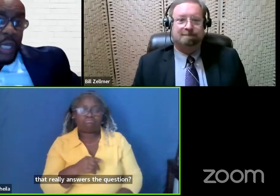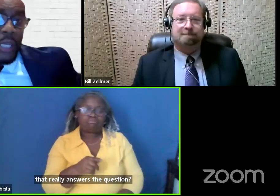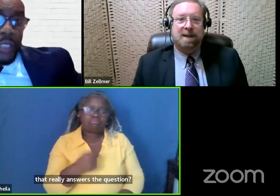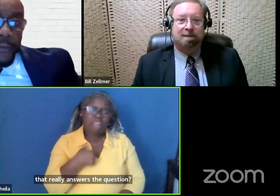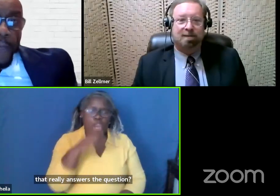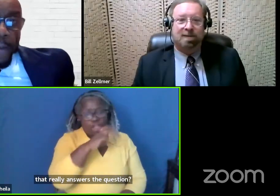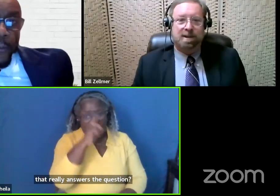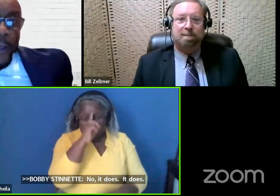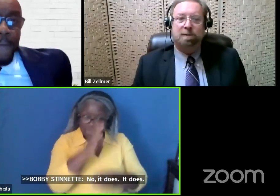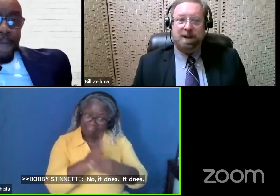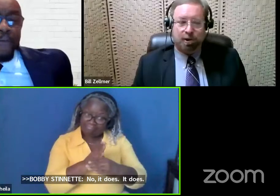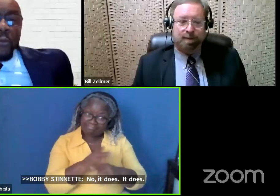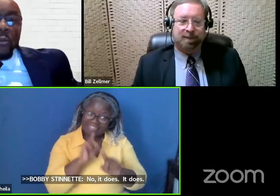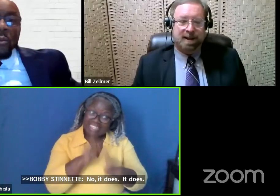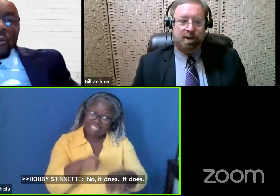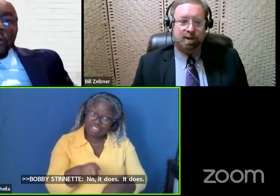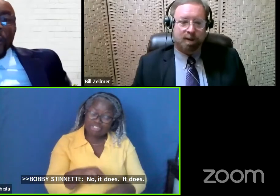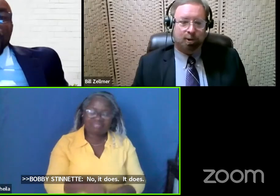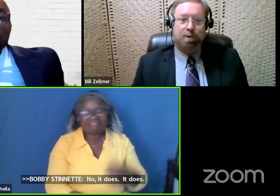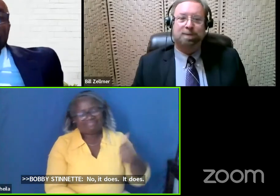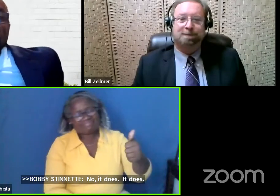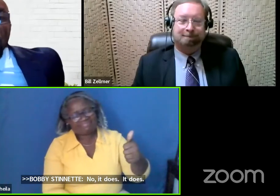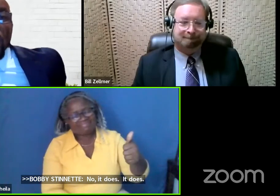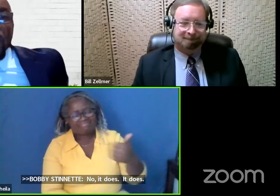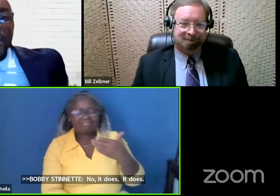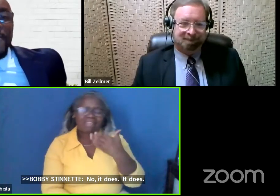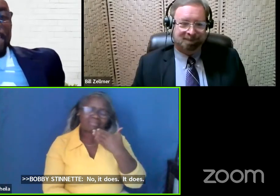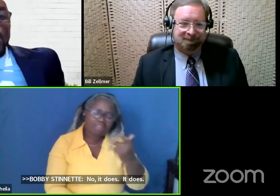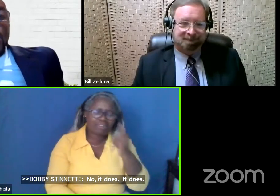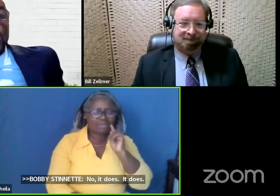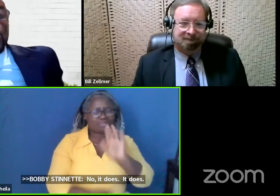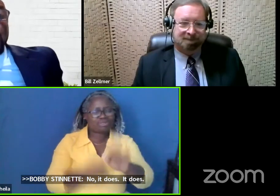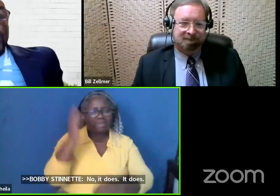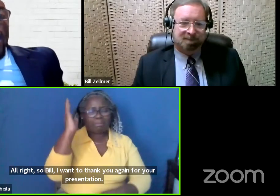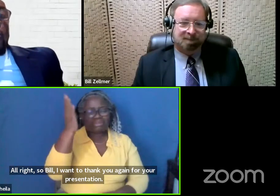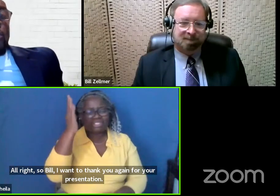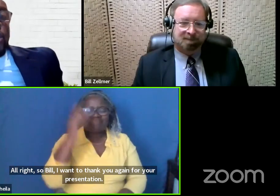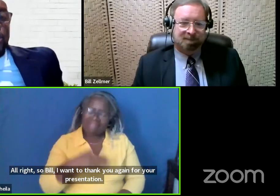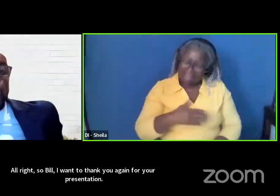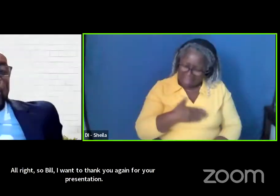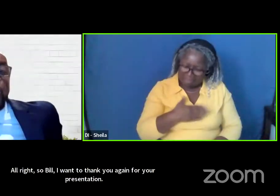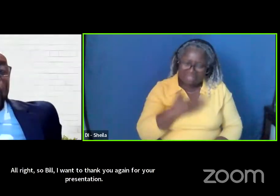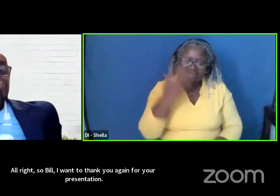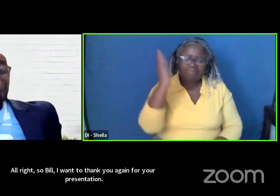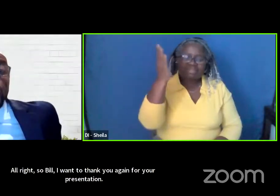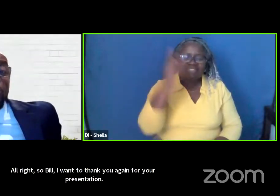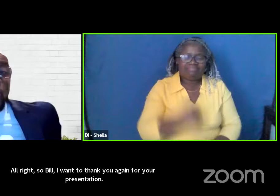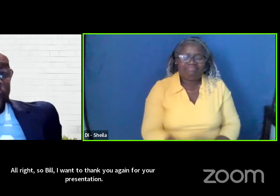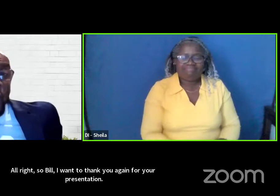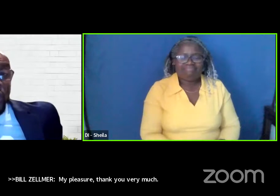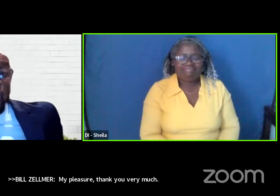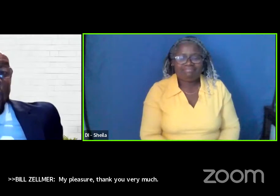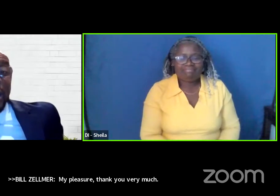your presentation. Okay? My pleasure. Thank you so much. All right. So now what we're going to do is we're going to move on to our